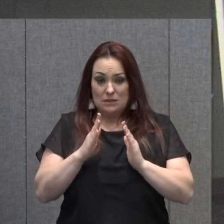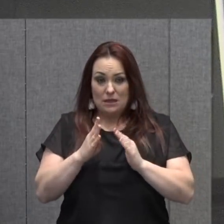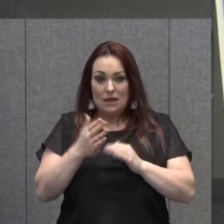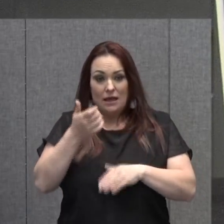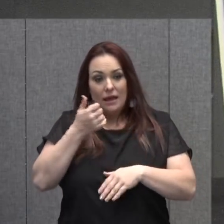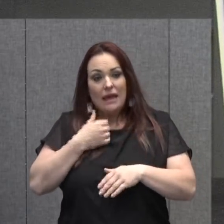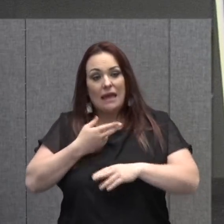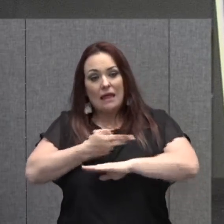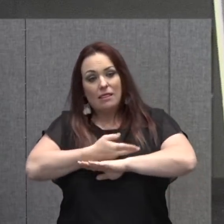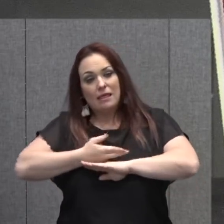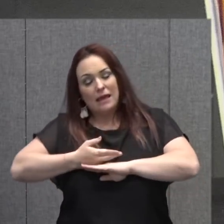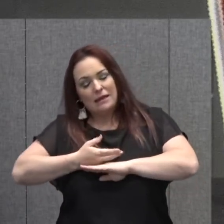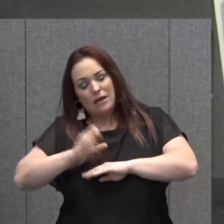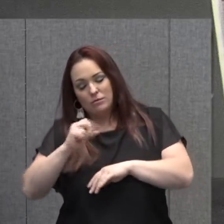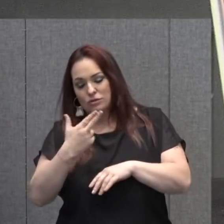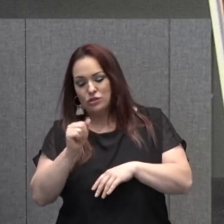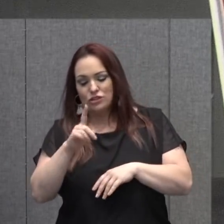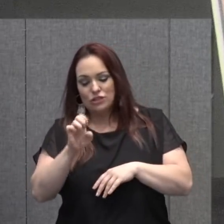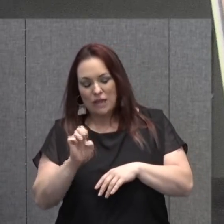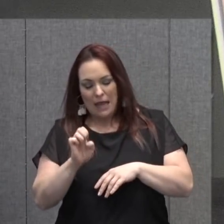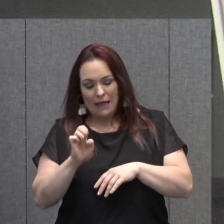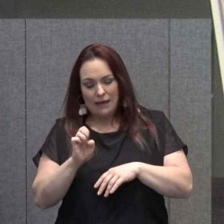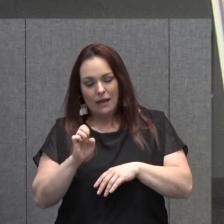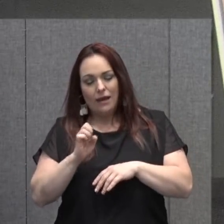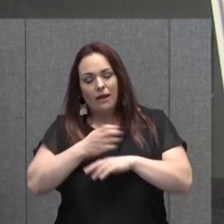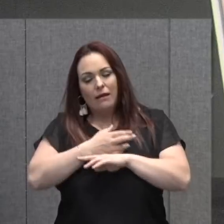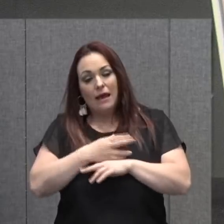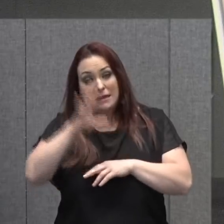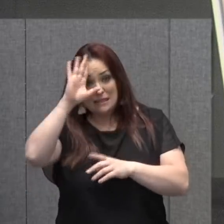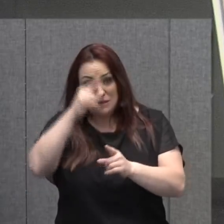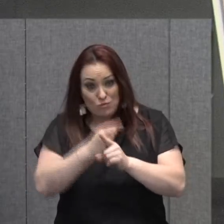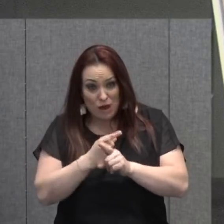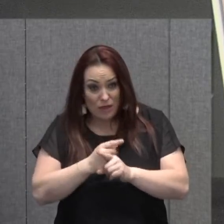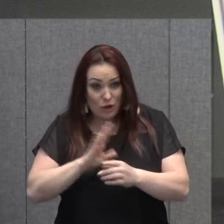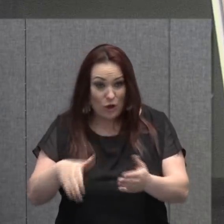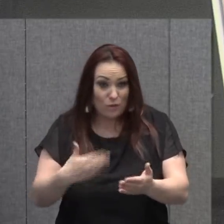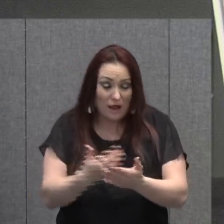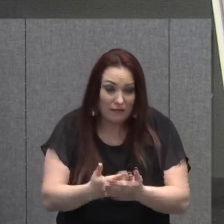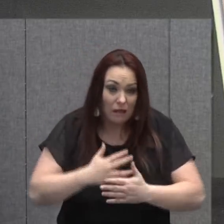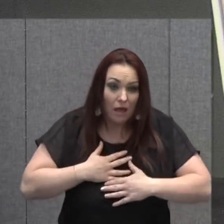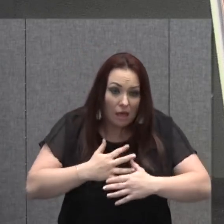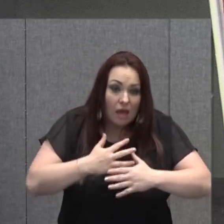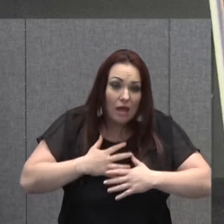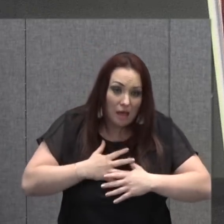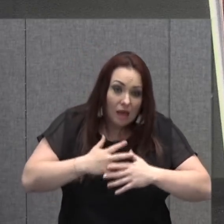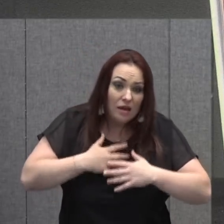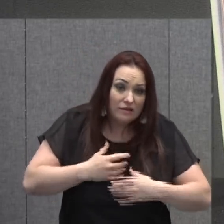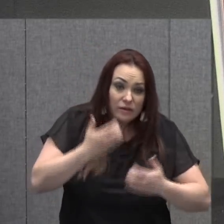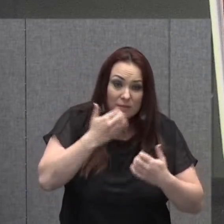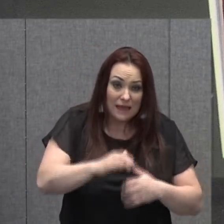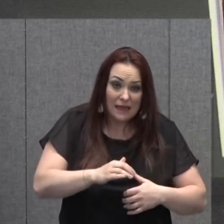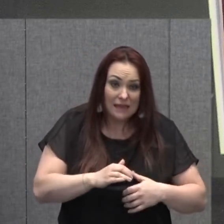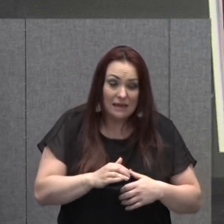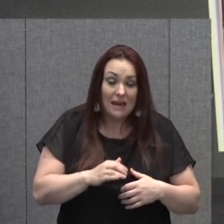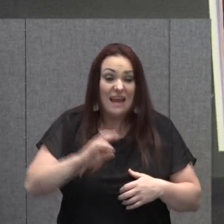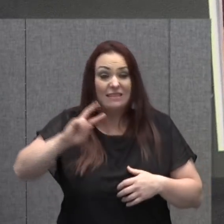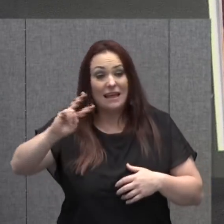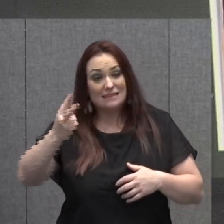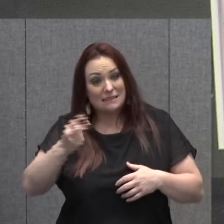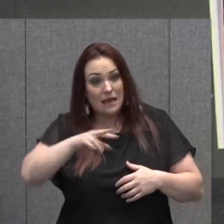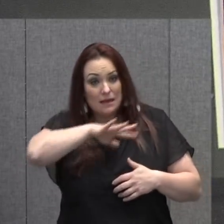Then his brother arrived, panting from the heat, and the second little javelina moved over and made a place for him.